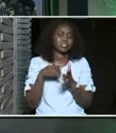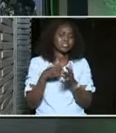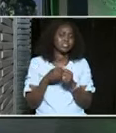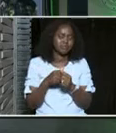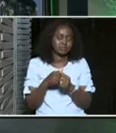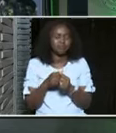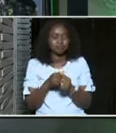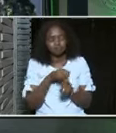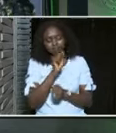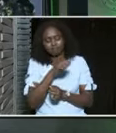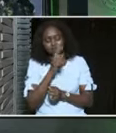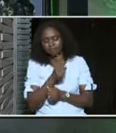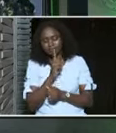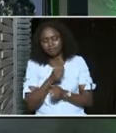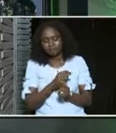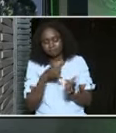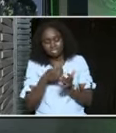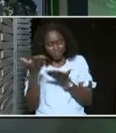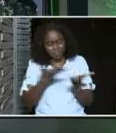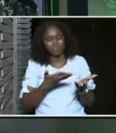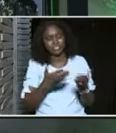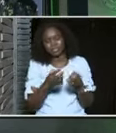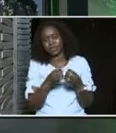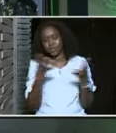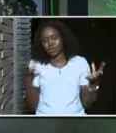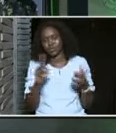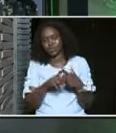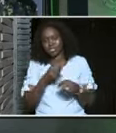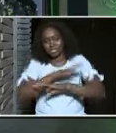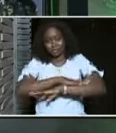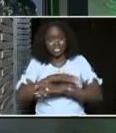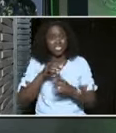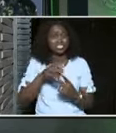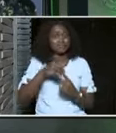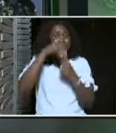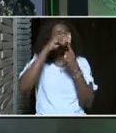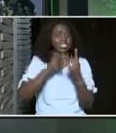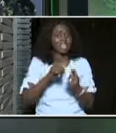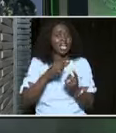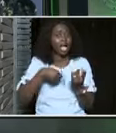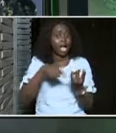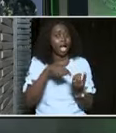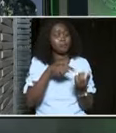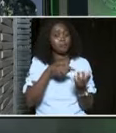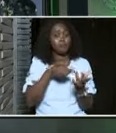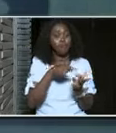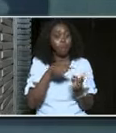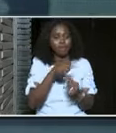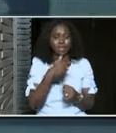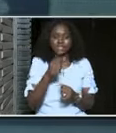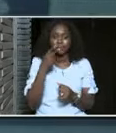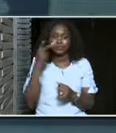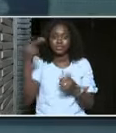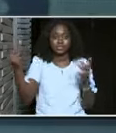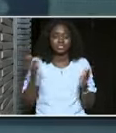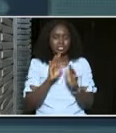a lot to the table, especially among the Pentecostals. But at the same time,